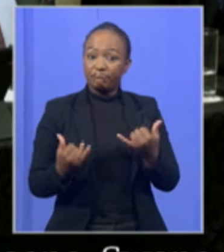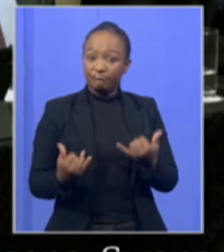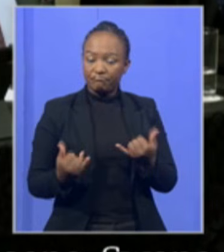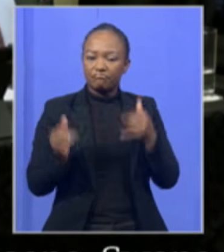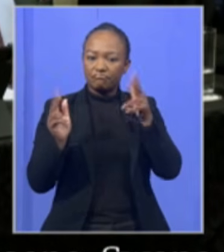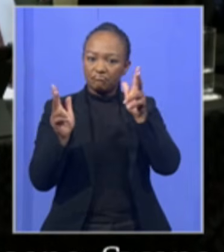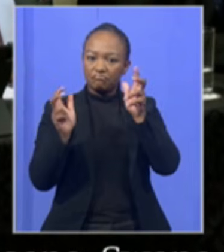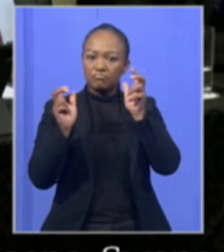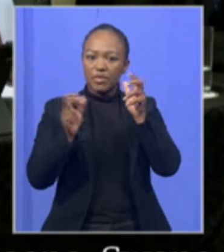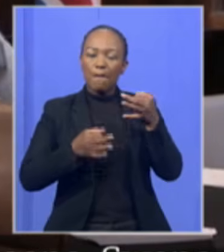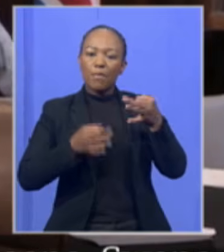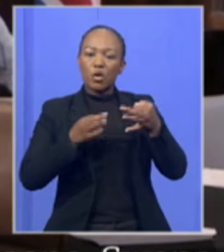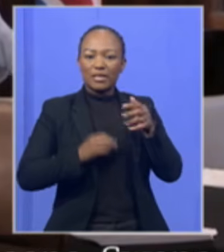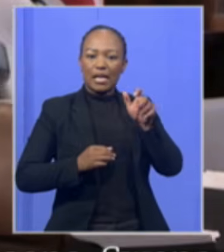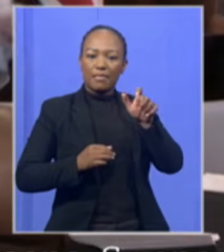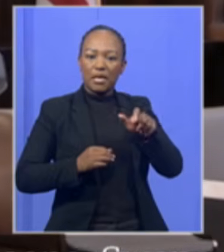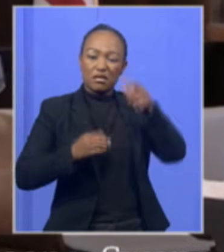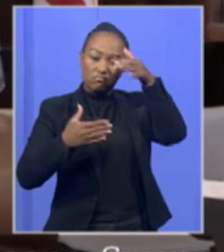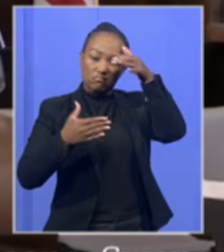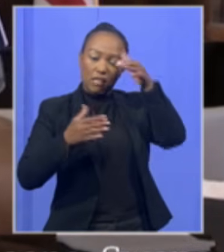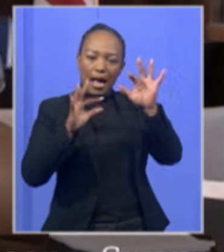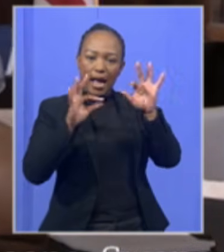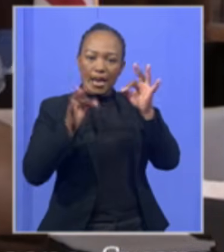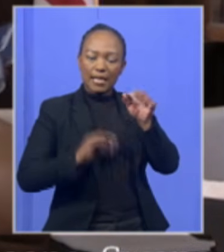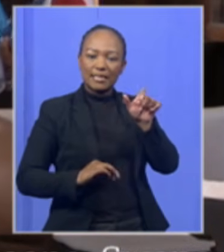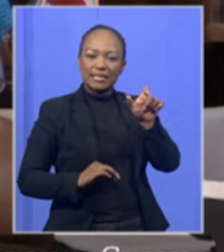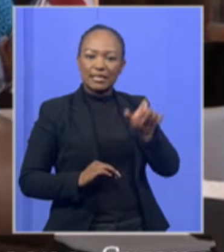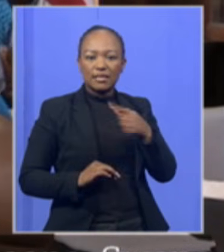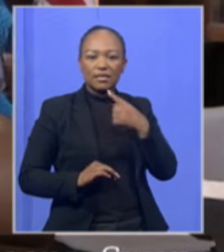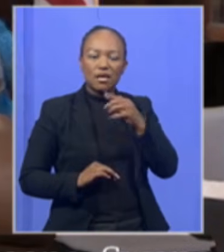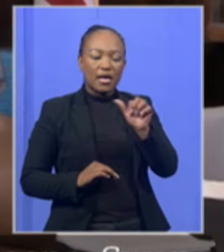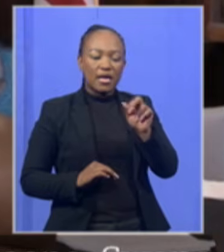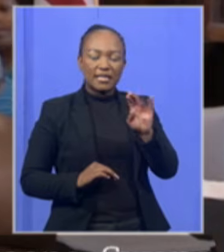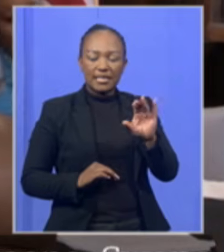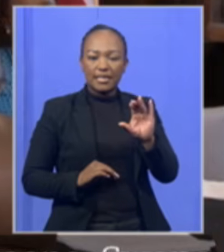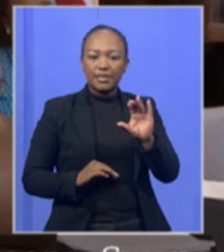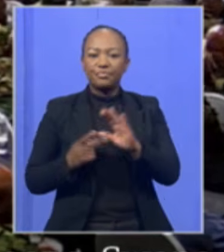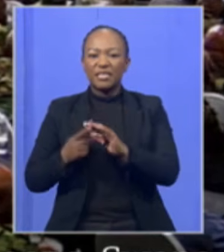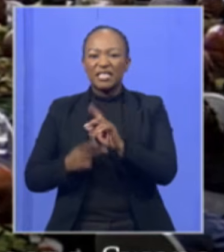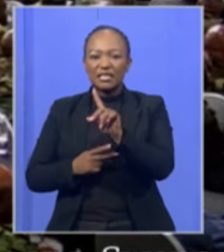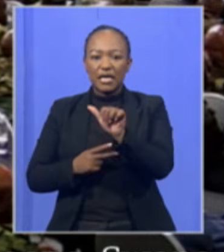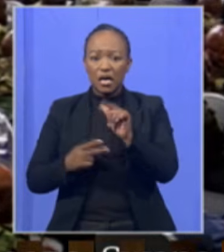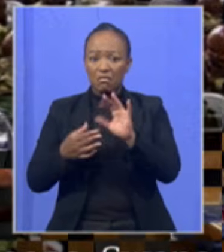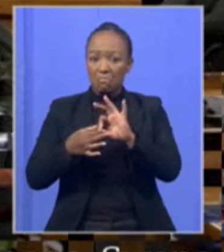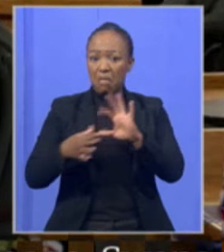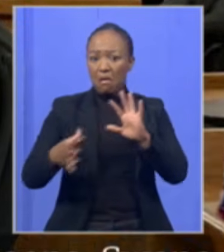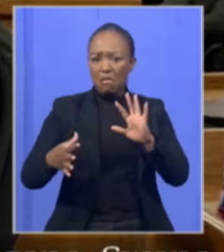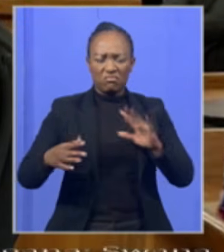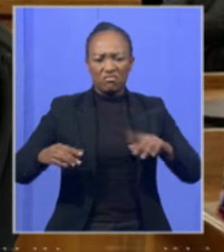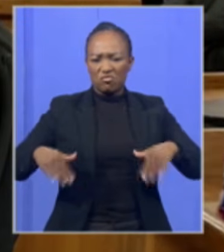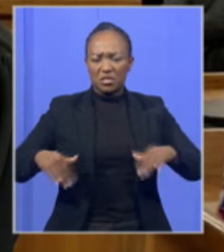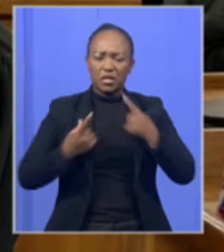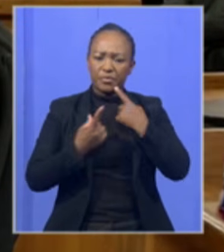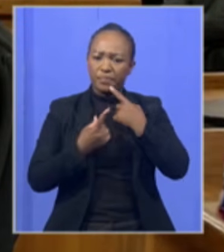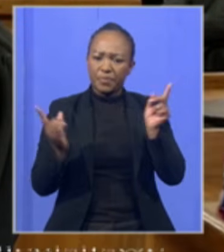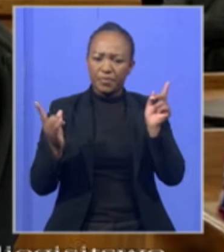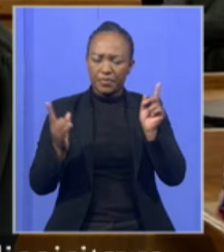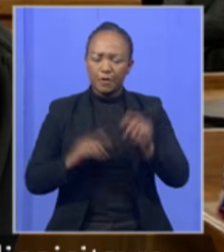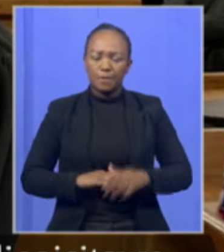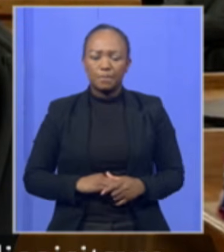wa dipolotiki a re ANC le DA ga di se di itsise go kgaogana. The state